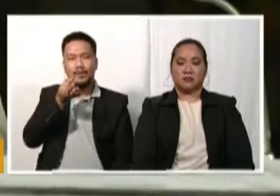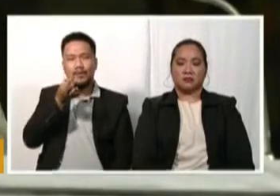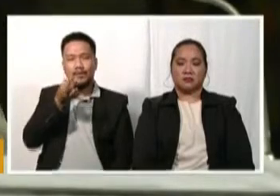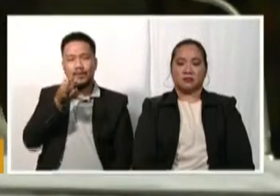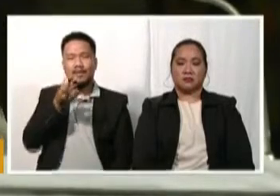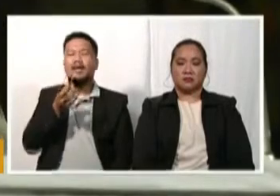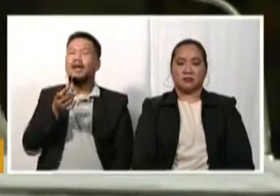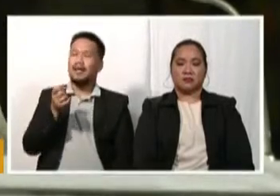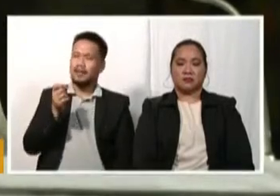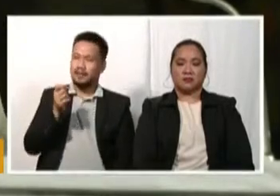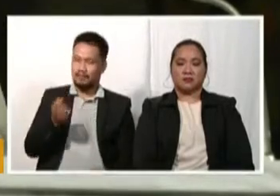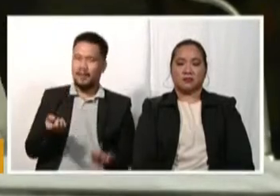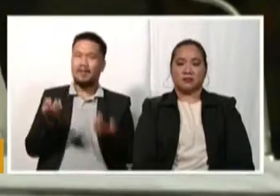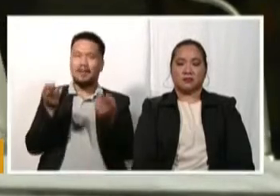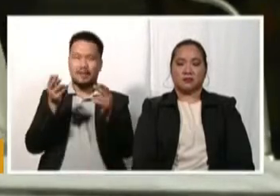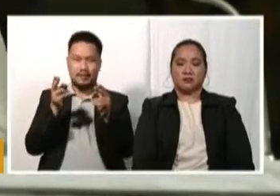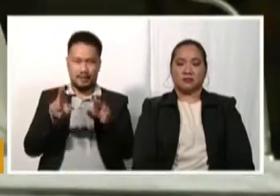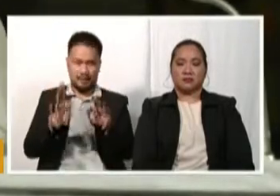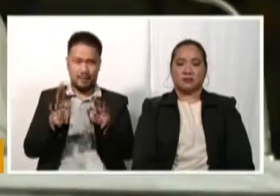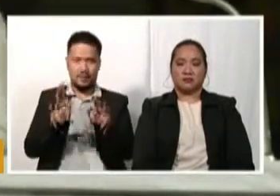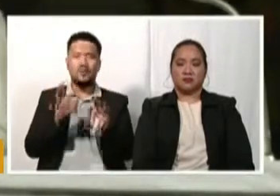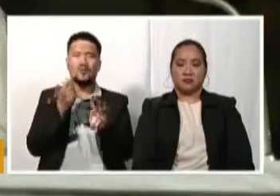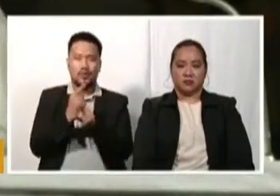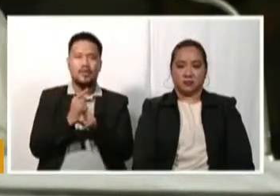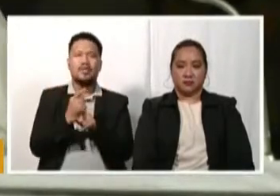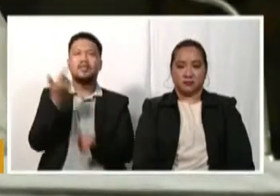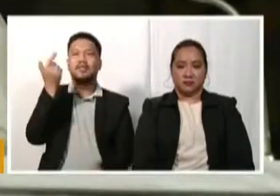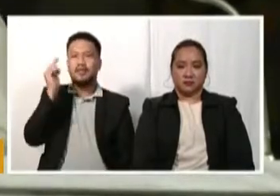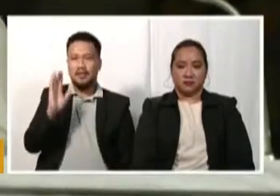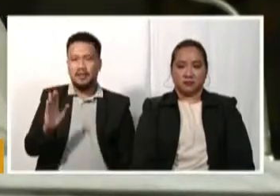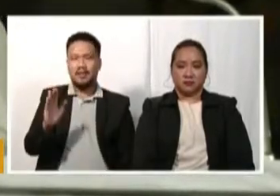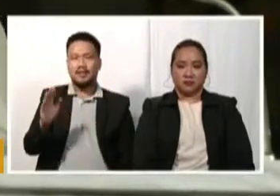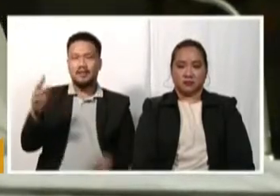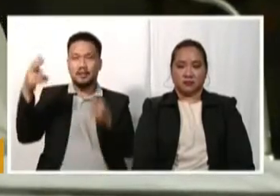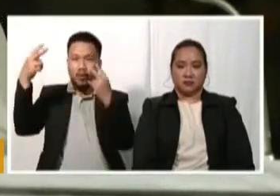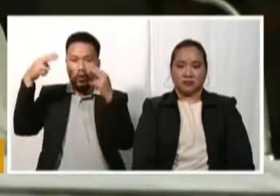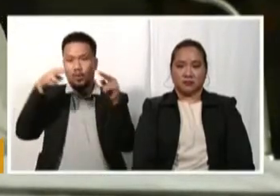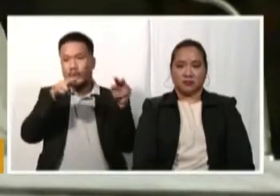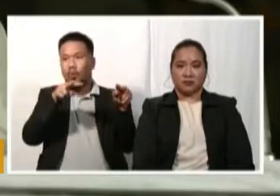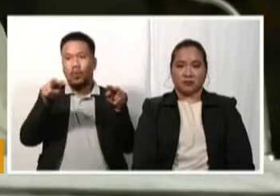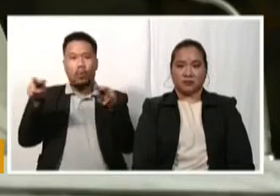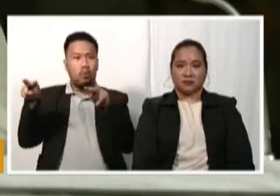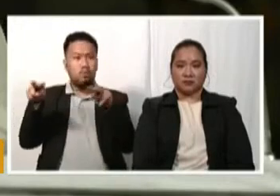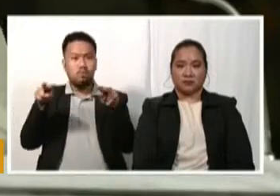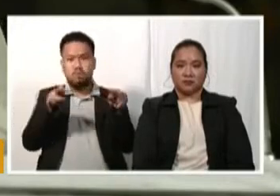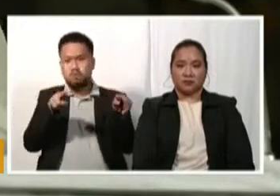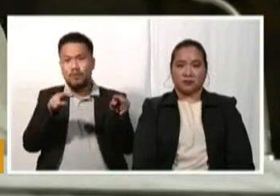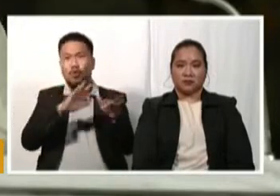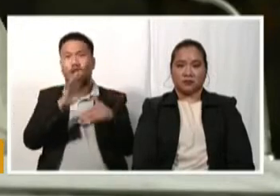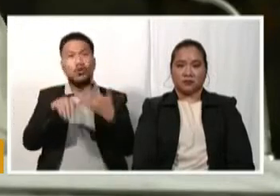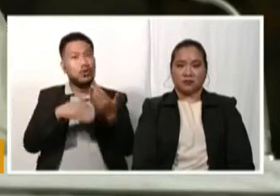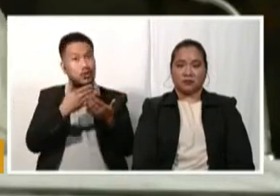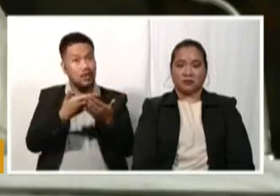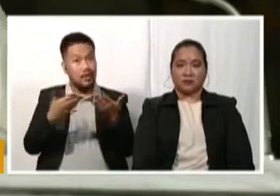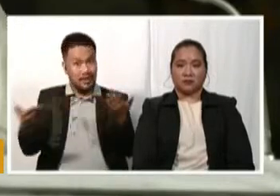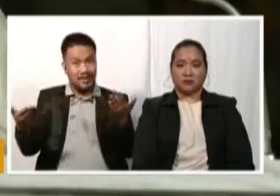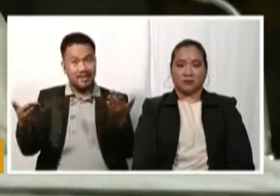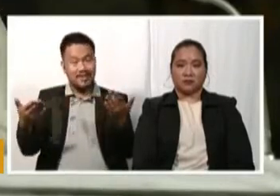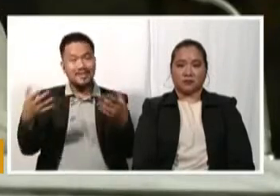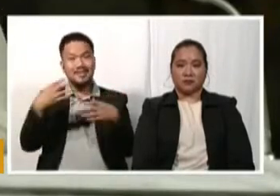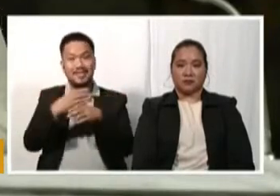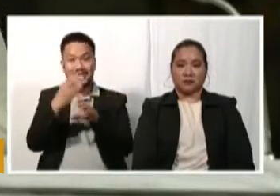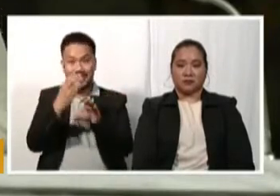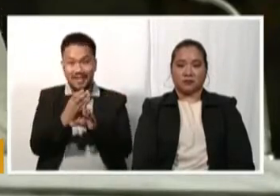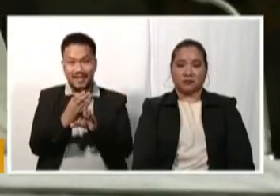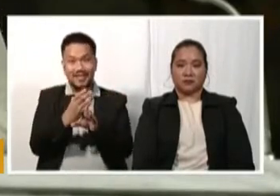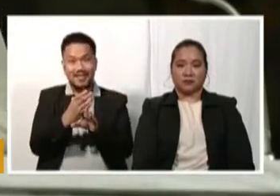And so it happened. God looked at everything He had made and